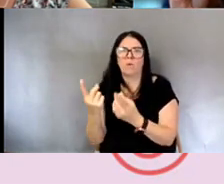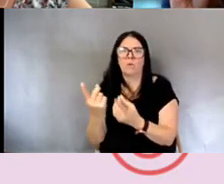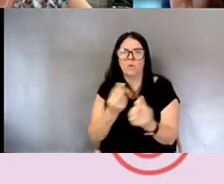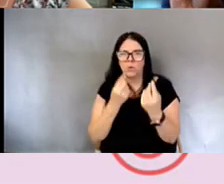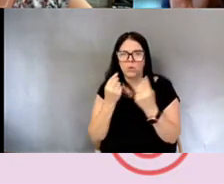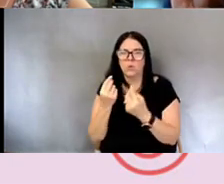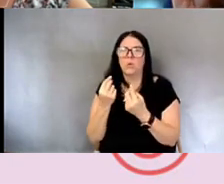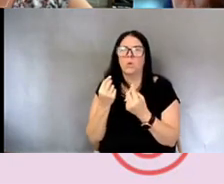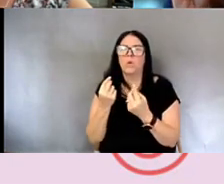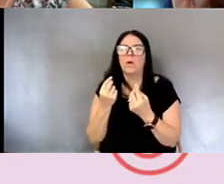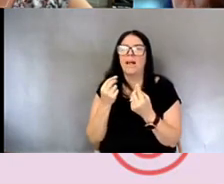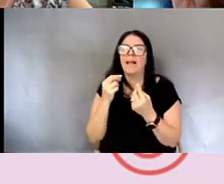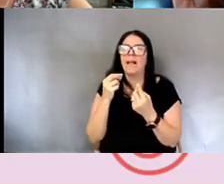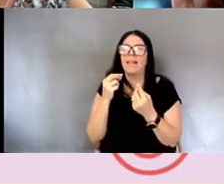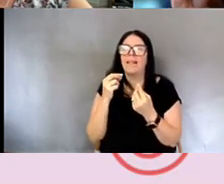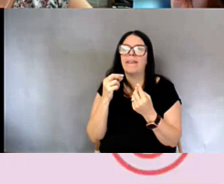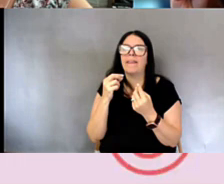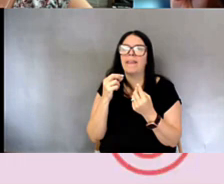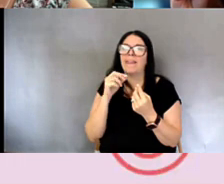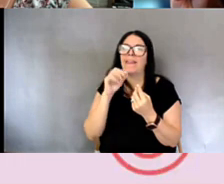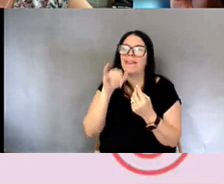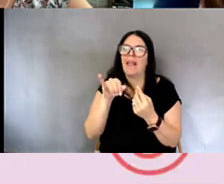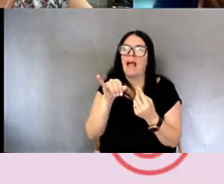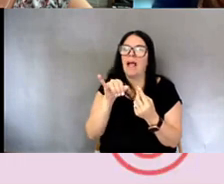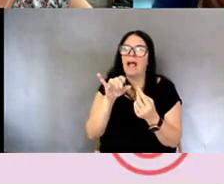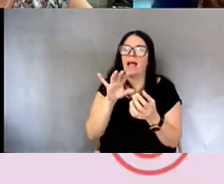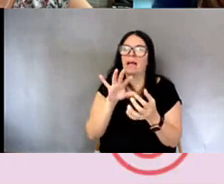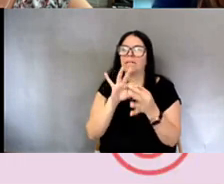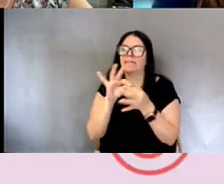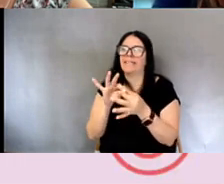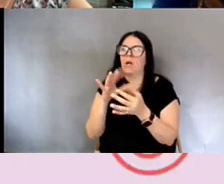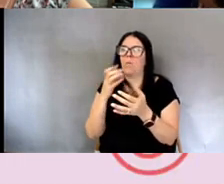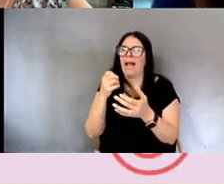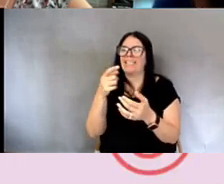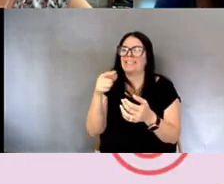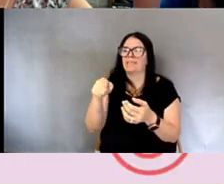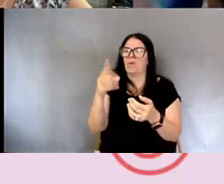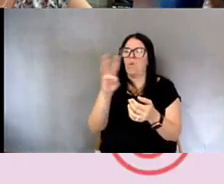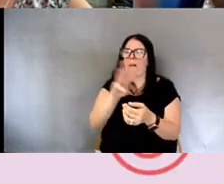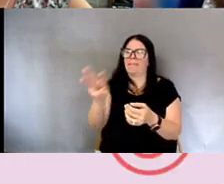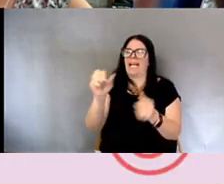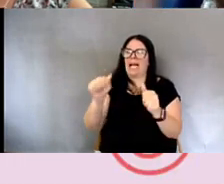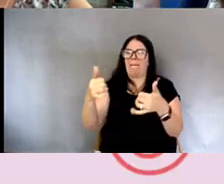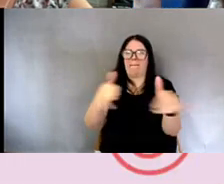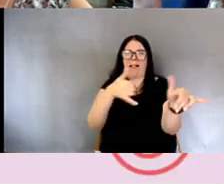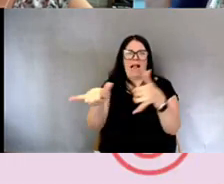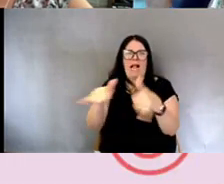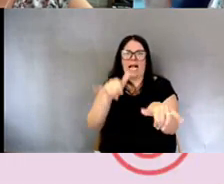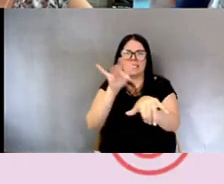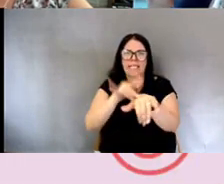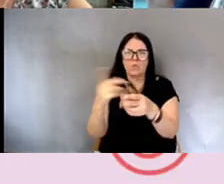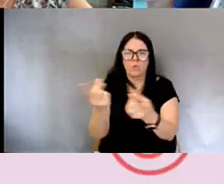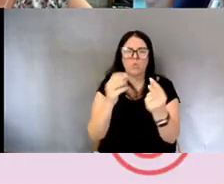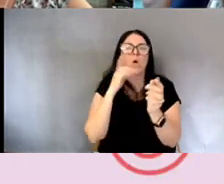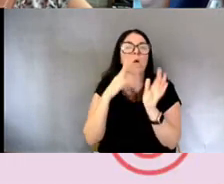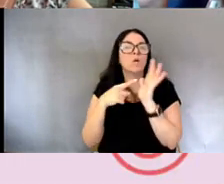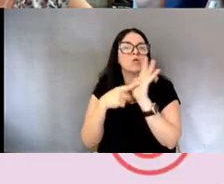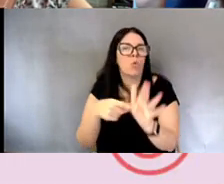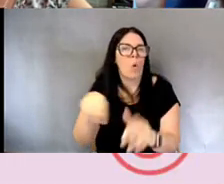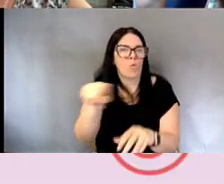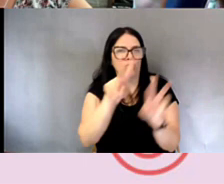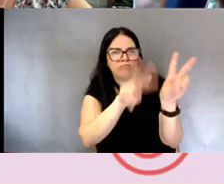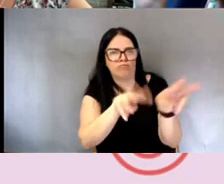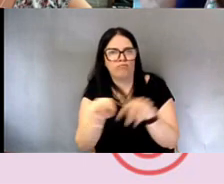that was in the form of a website. So I'd like to take you on a short tour. It's,